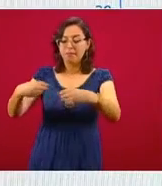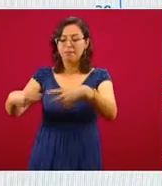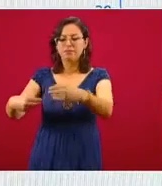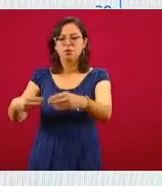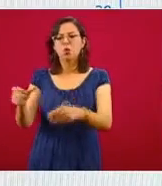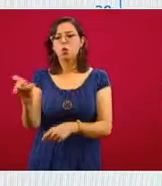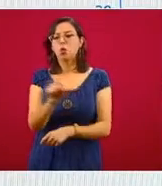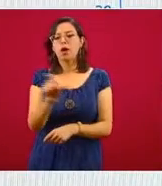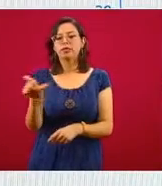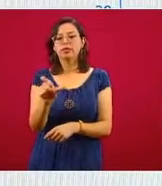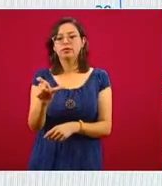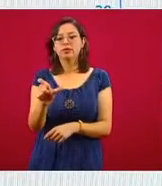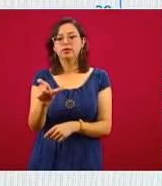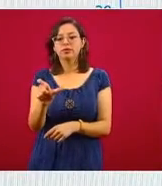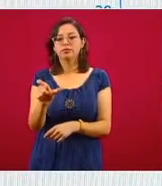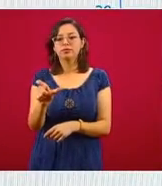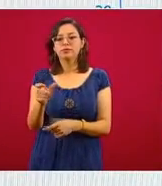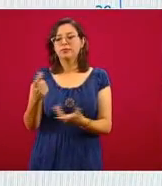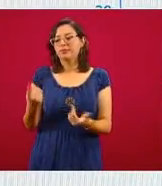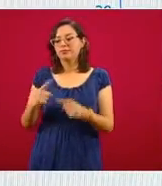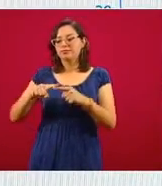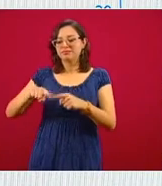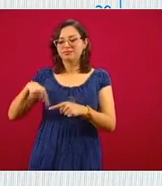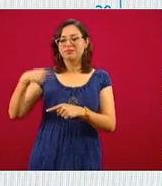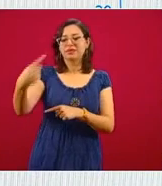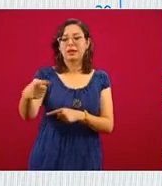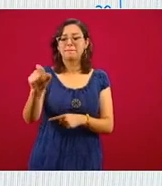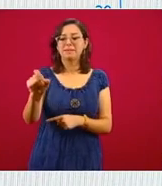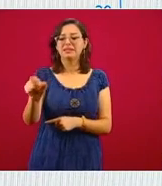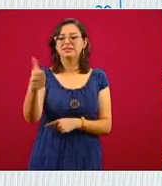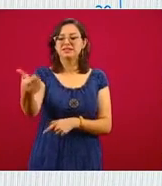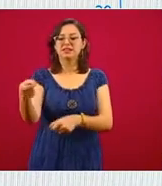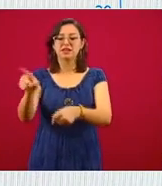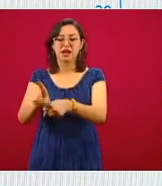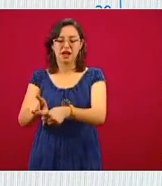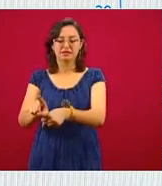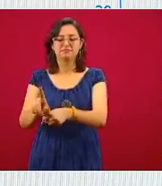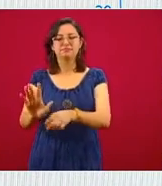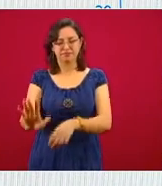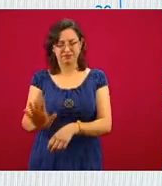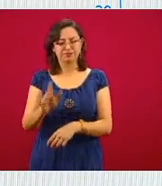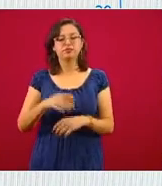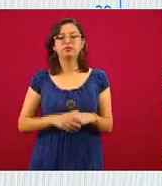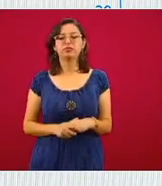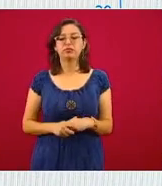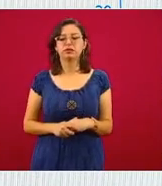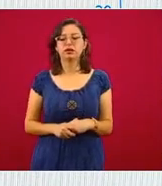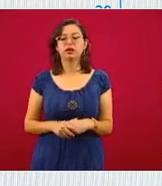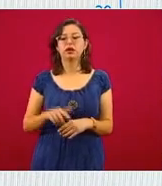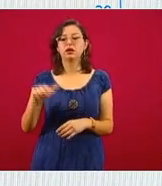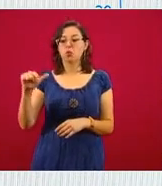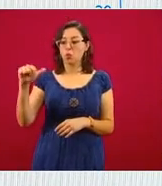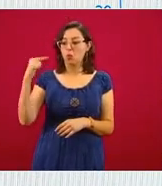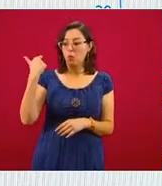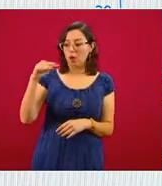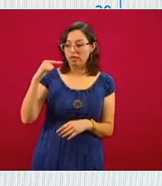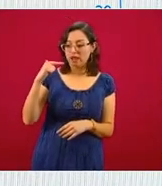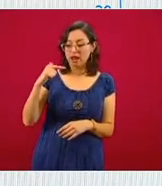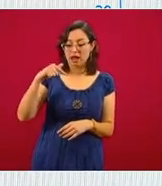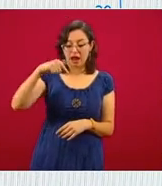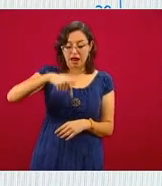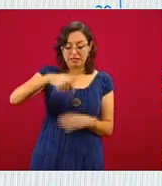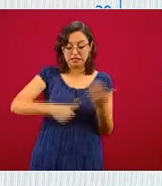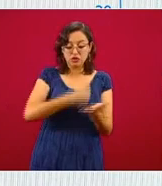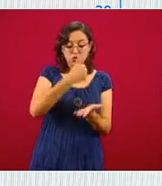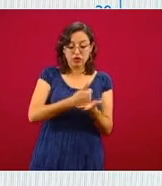first cases in these two cities appeared 26 or 24 days after the first